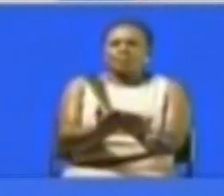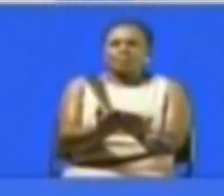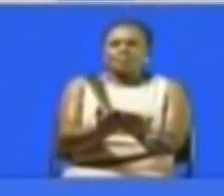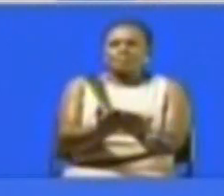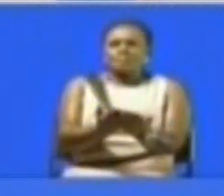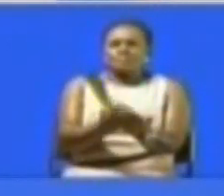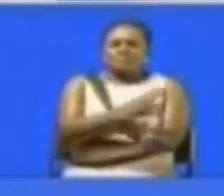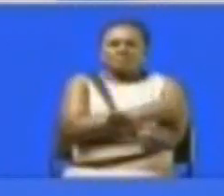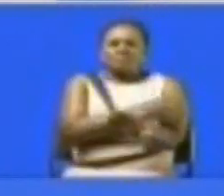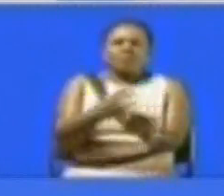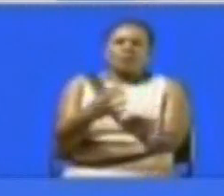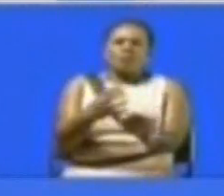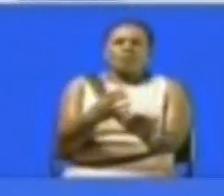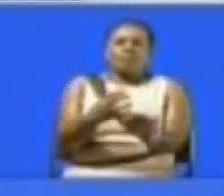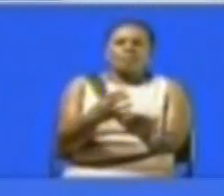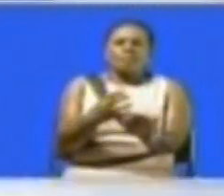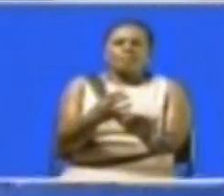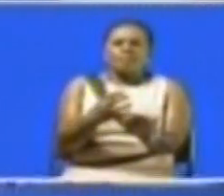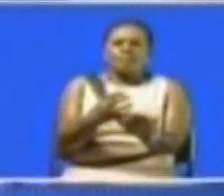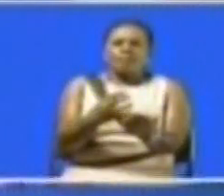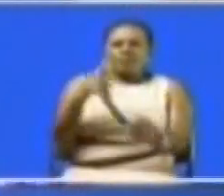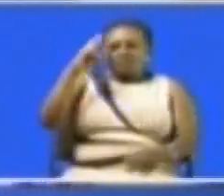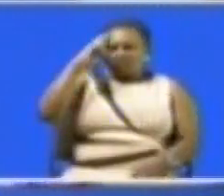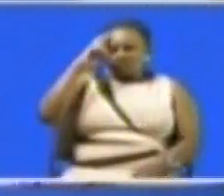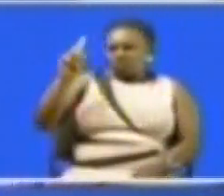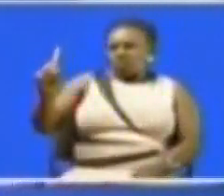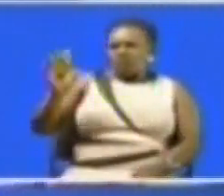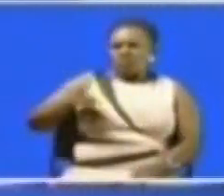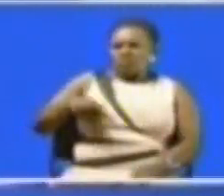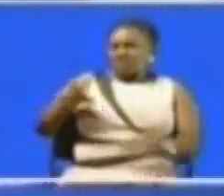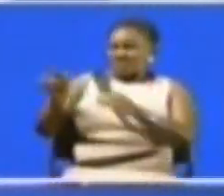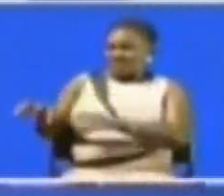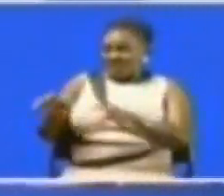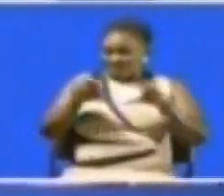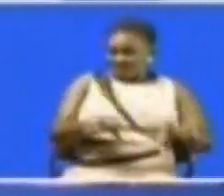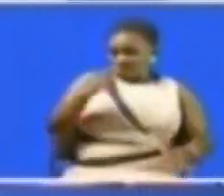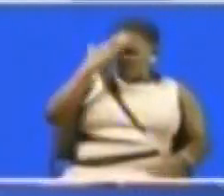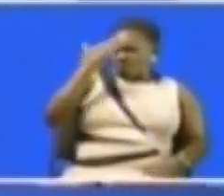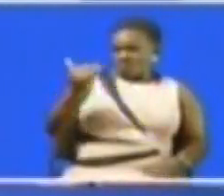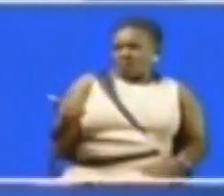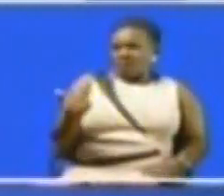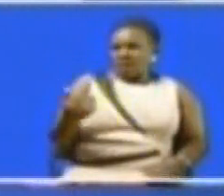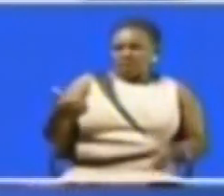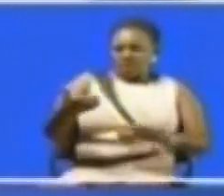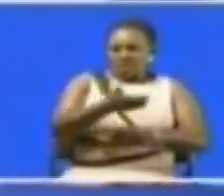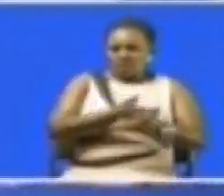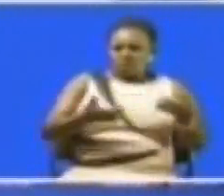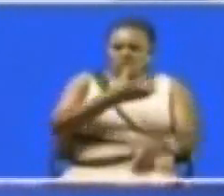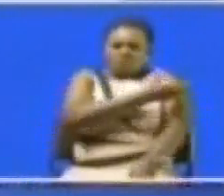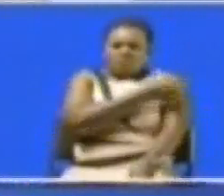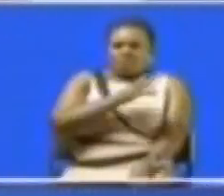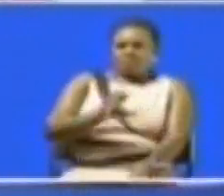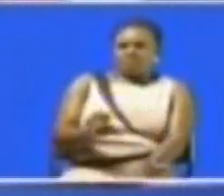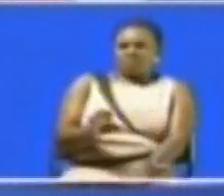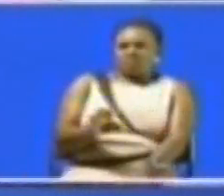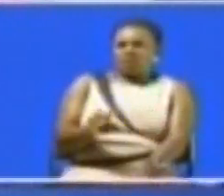to powers that be. One reason why women suffer more is because of economic empowerment. Yeah. So